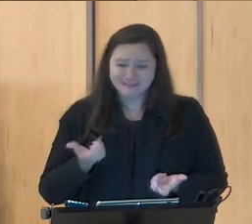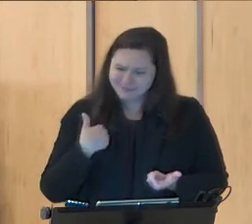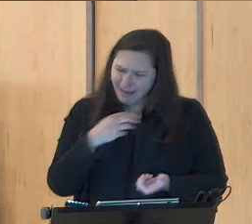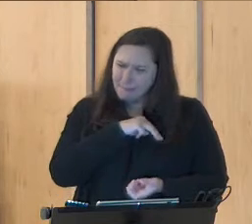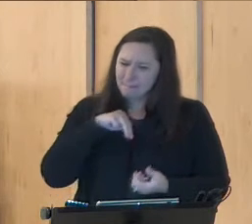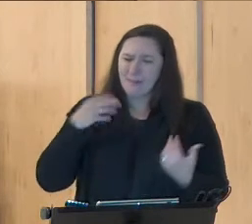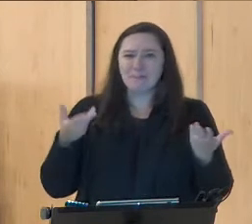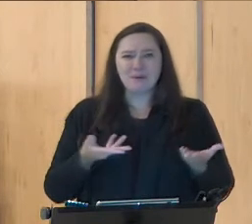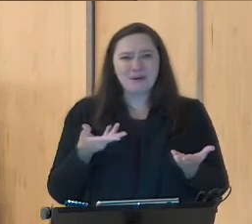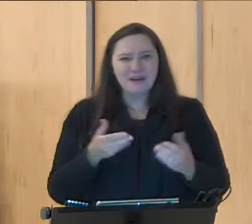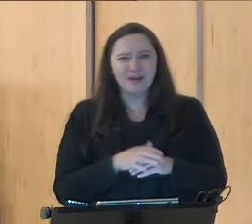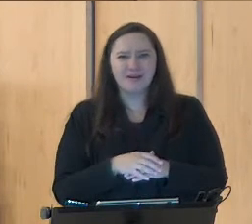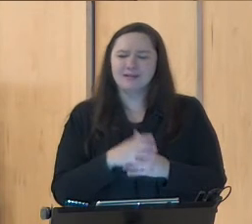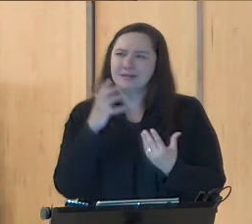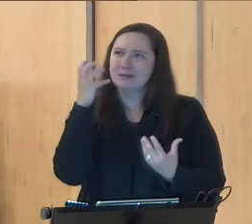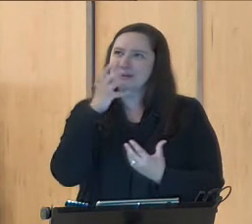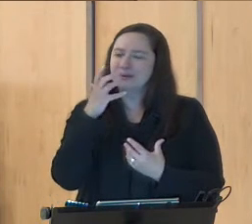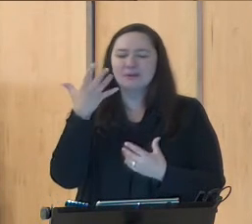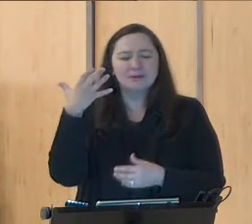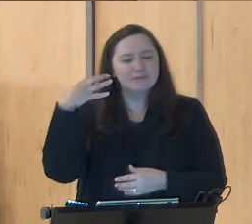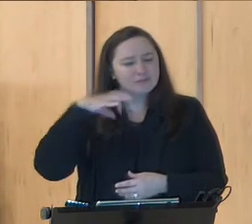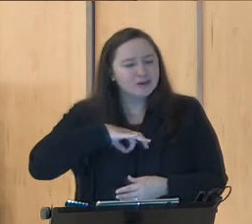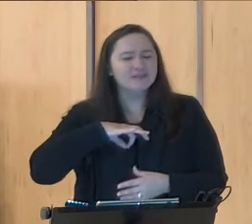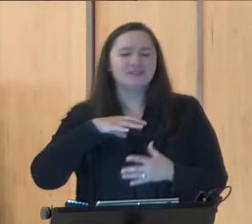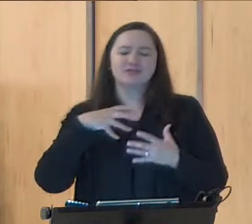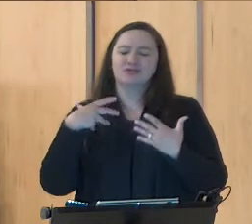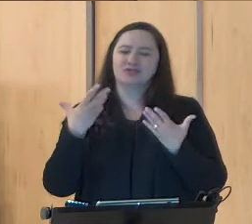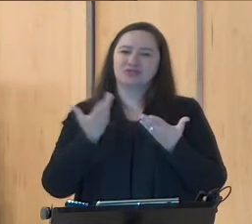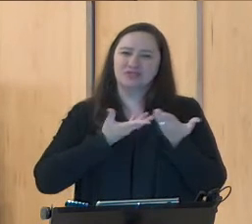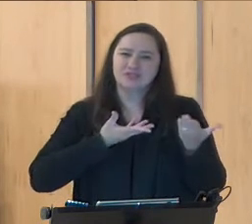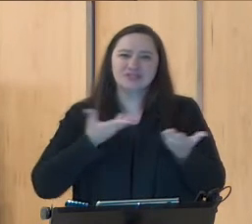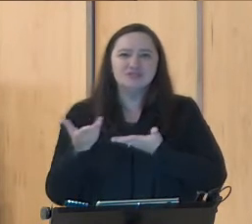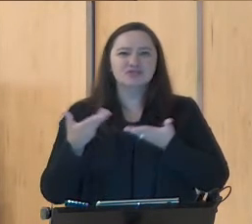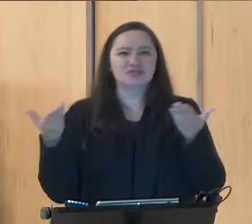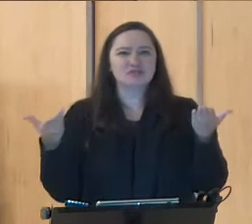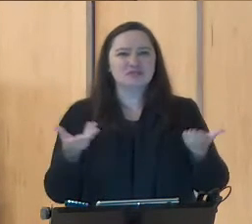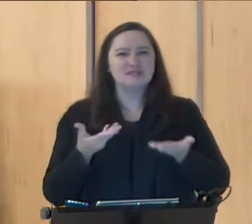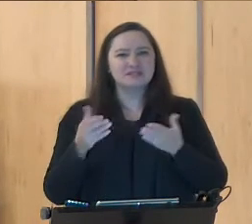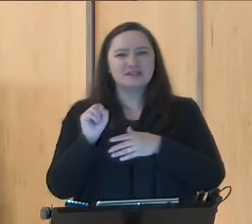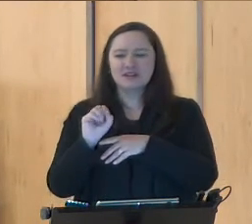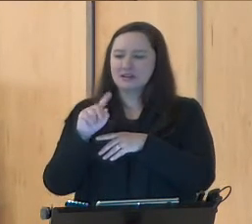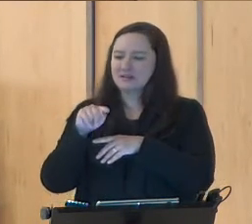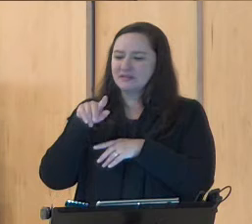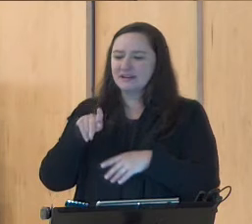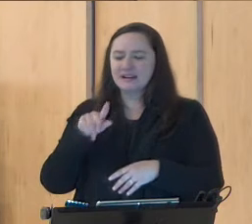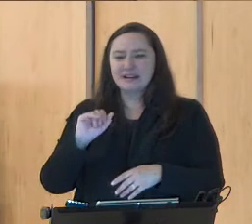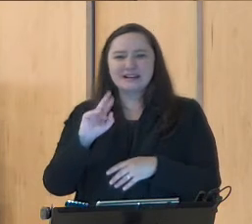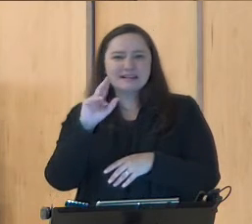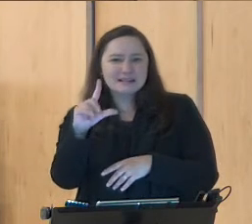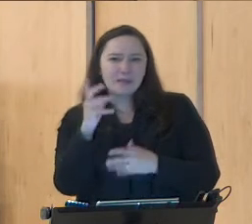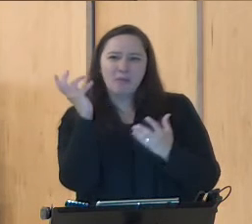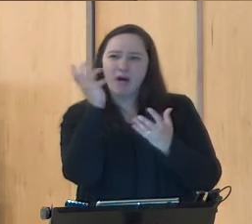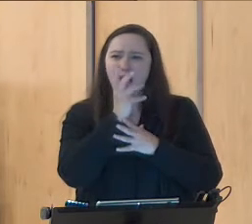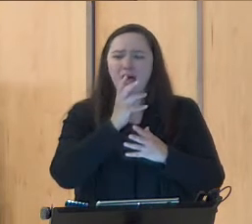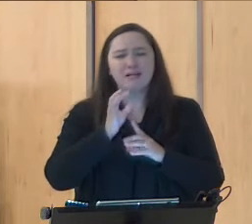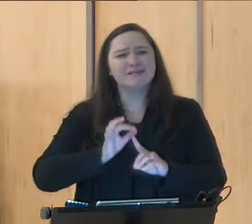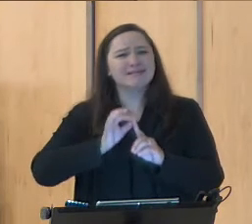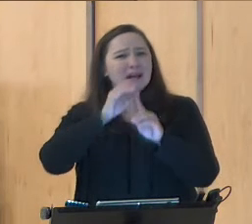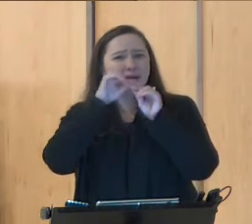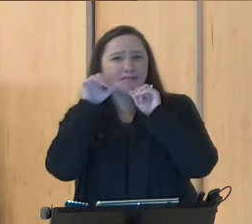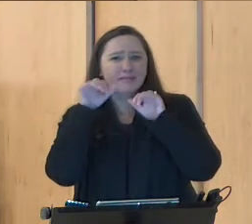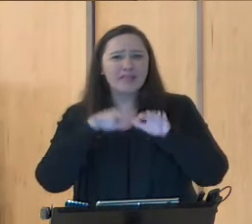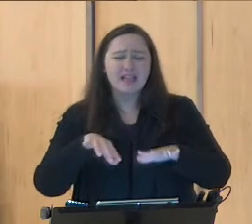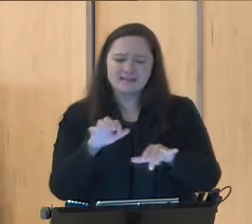We consider it a great privilege to be able to serve here at St. Paul. And we consider it a special blessing to work